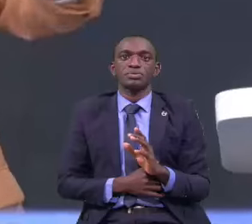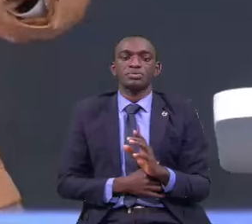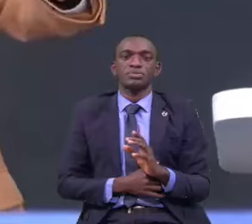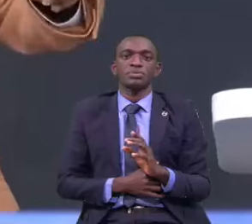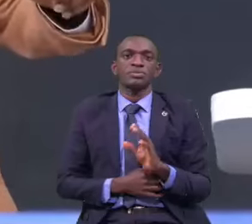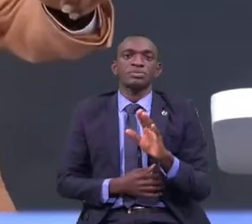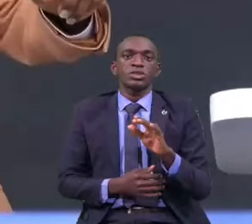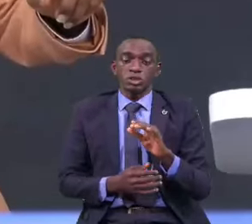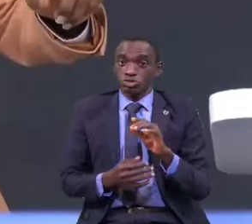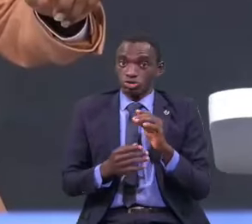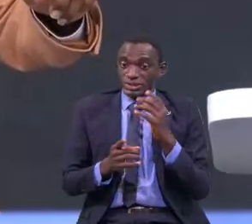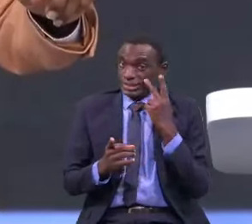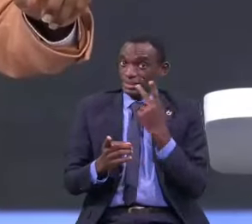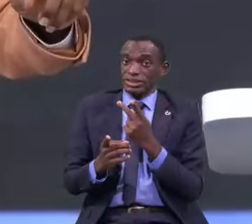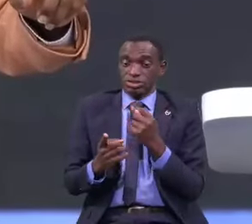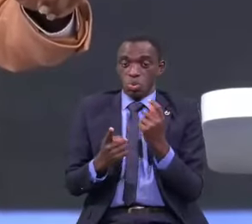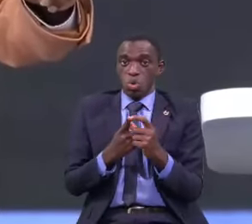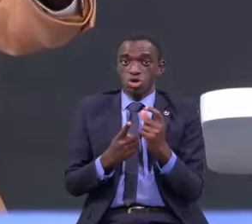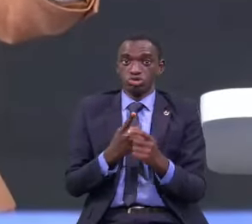Do you see those two words there?